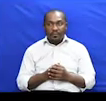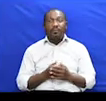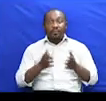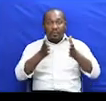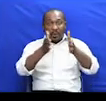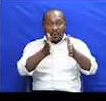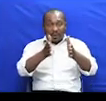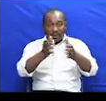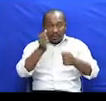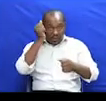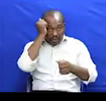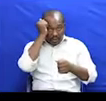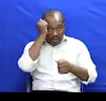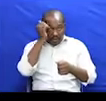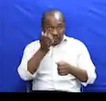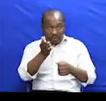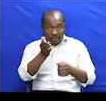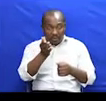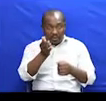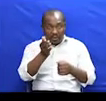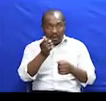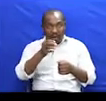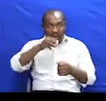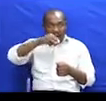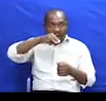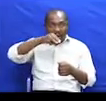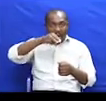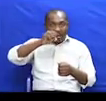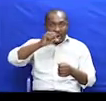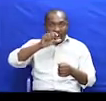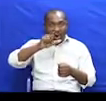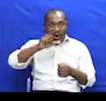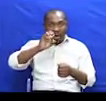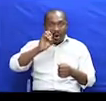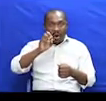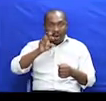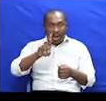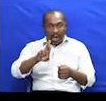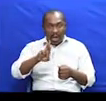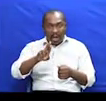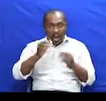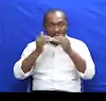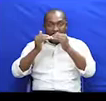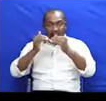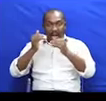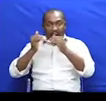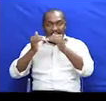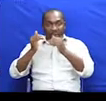Class, do you remember the molar ratio formula we derived the last time, or in the previous